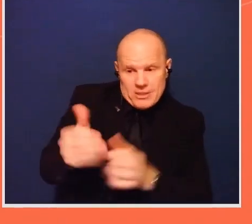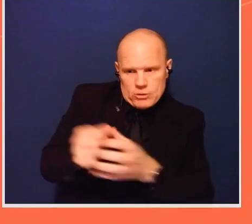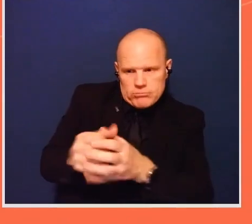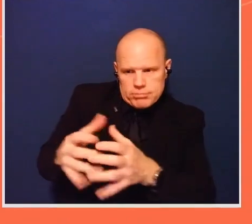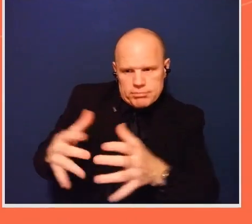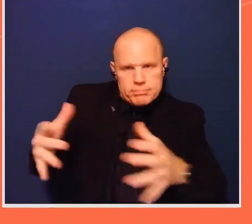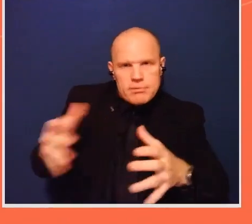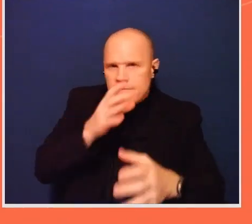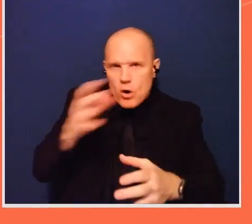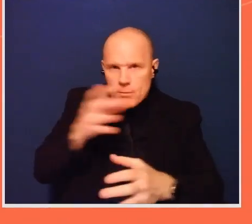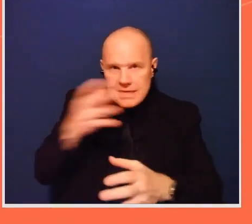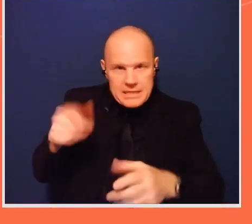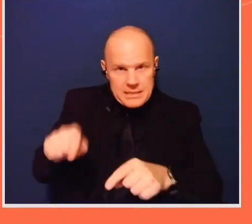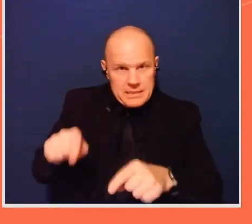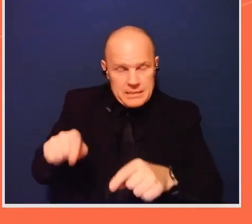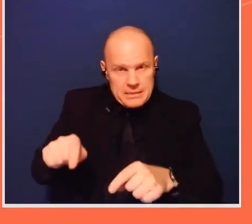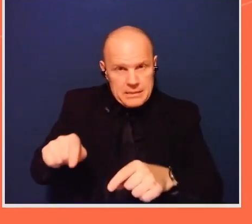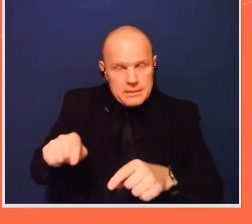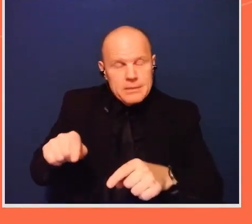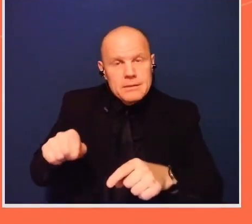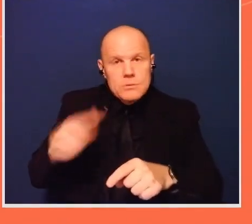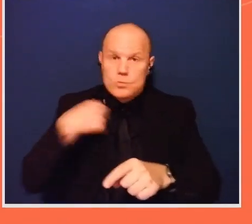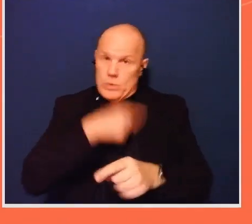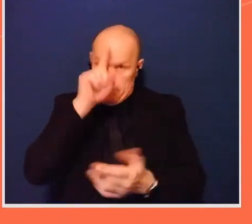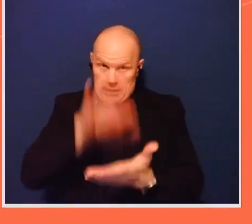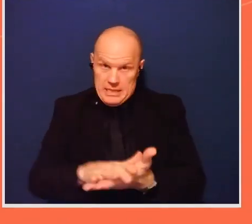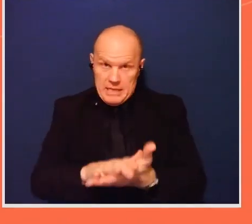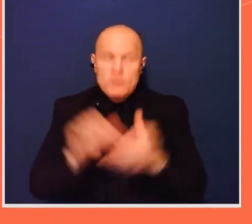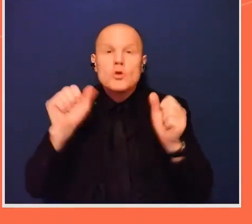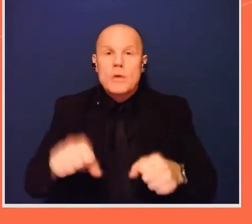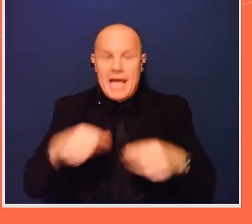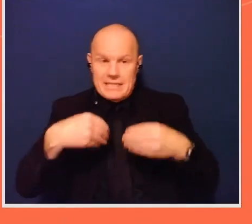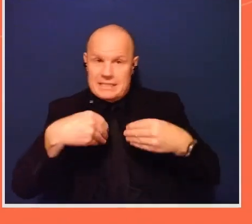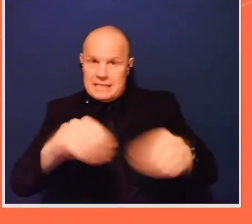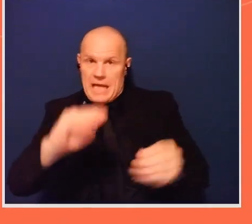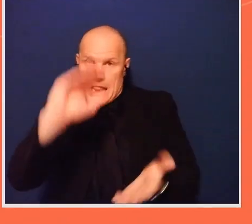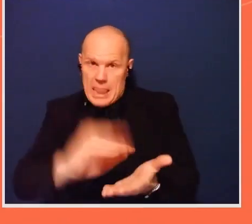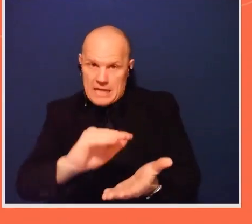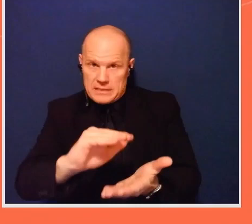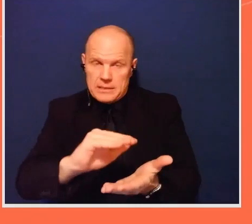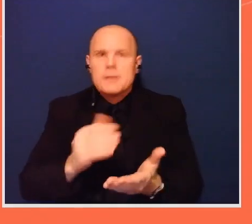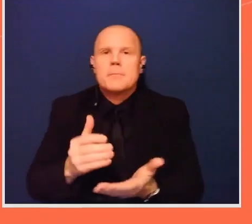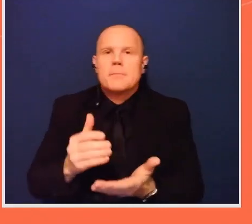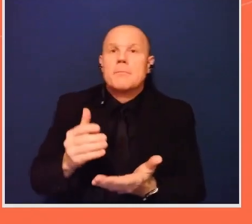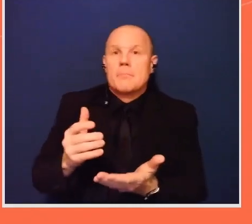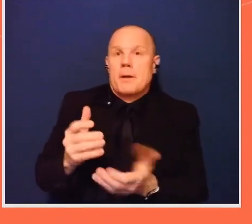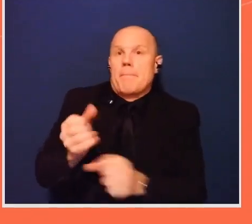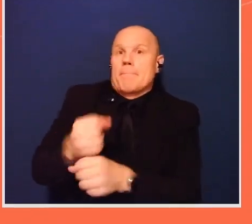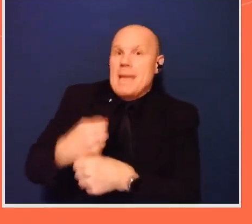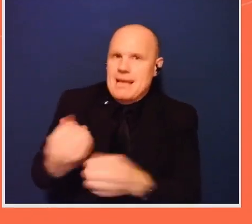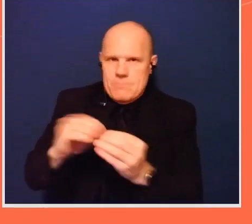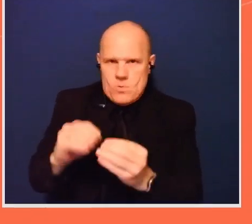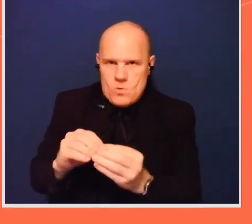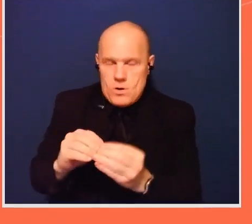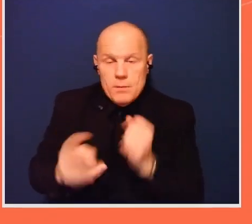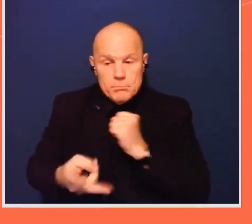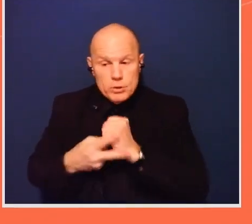building sustainable fisheries and sustainable blue economies.